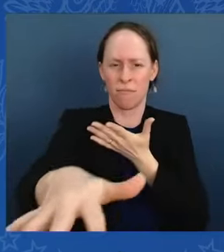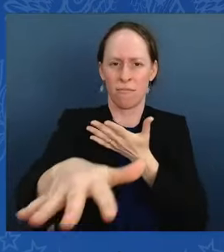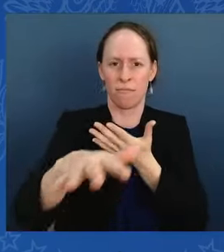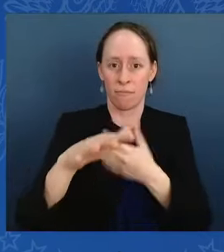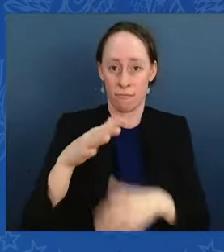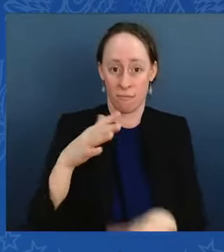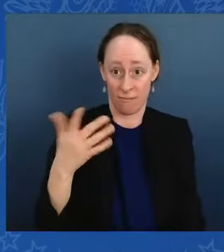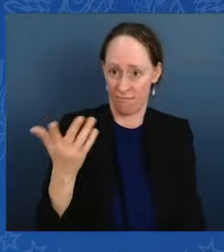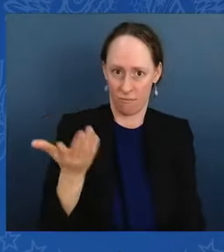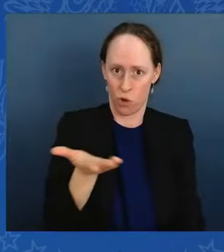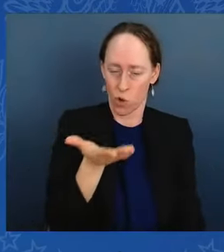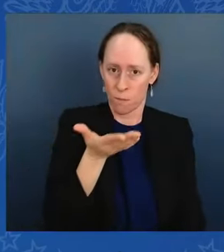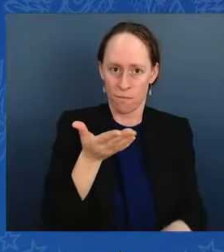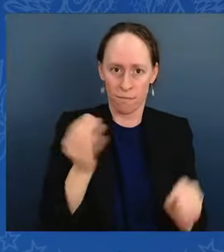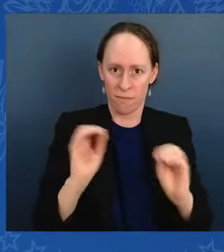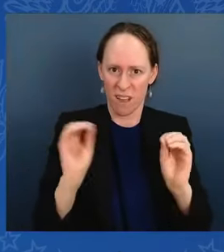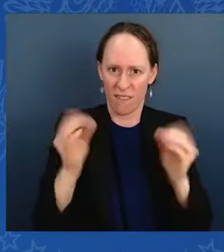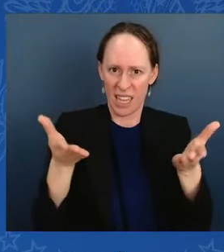they lost everything,